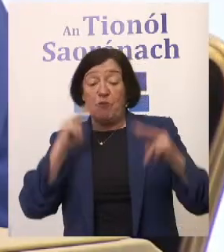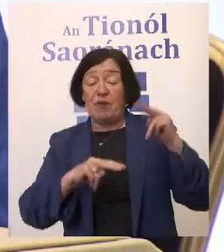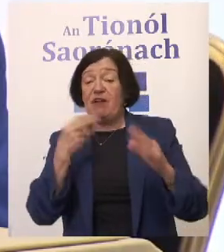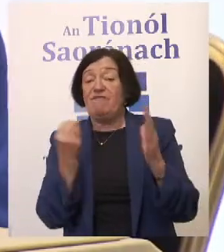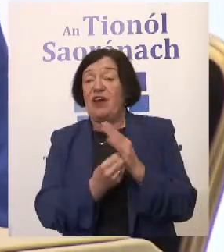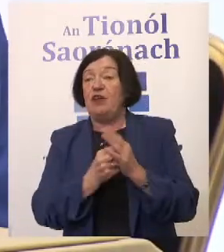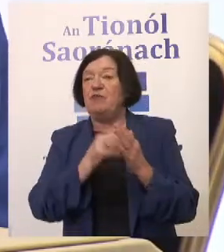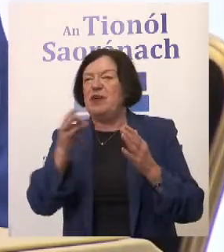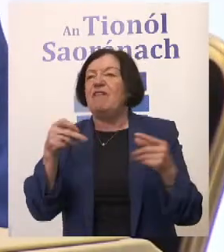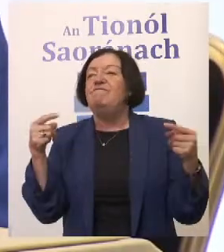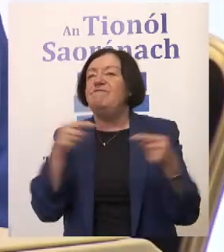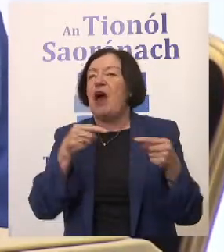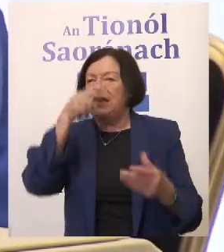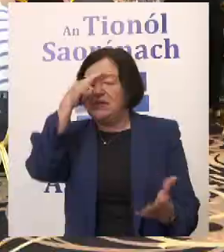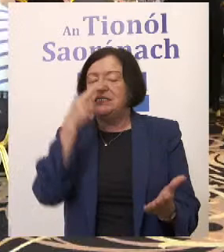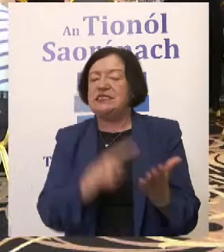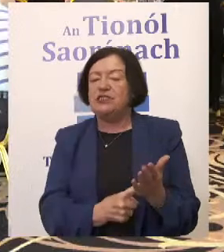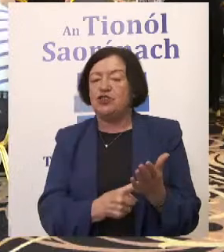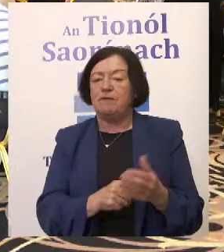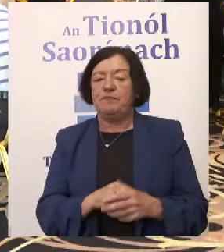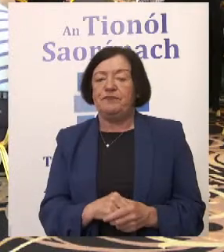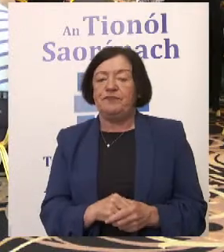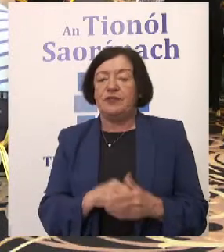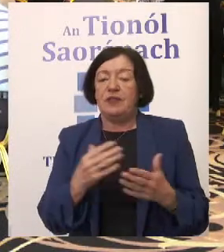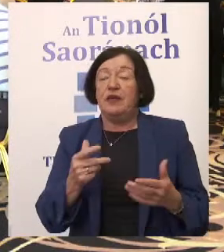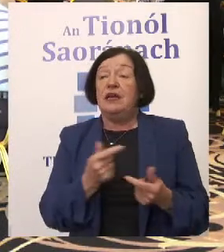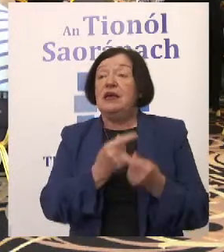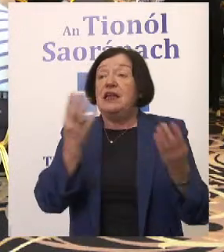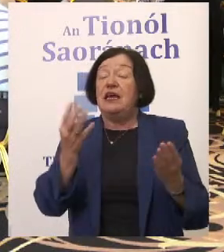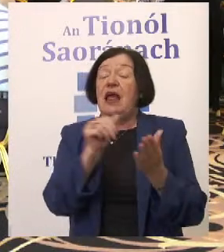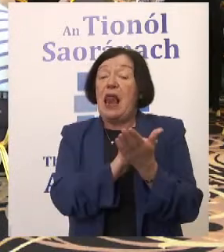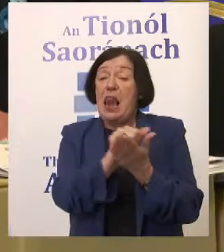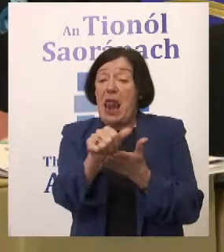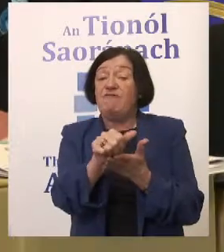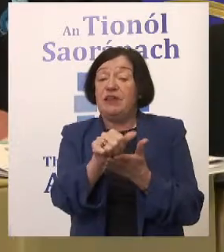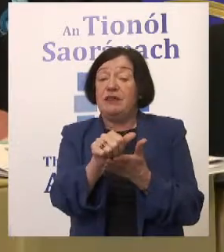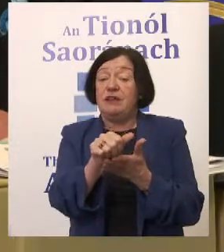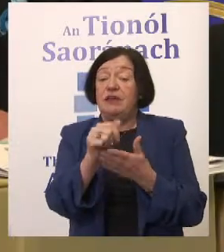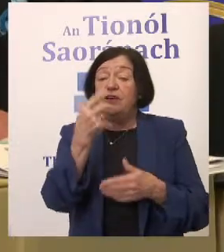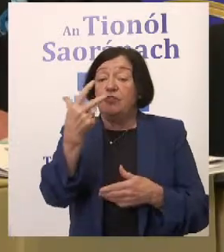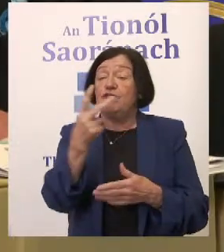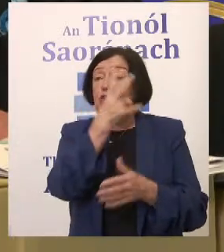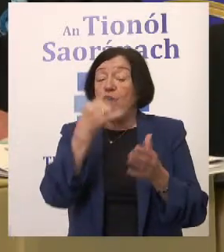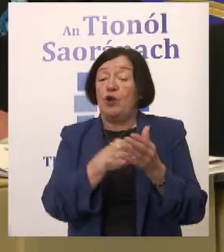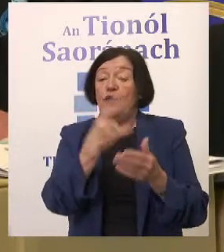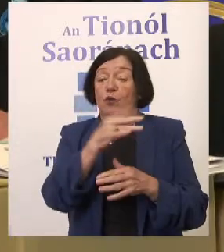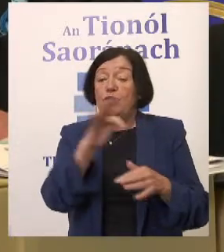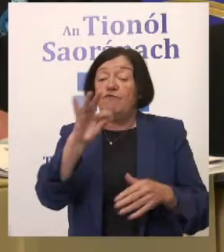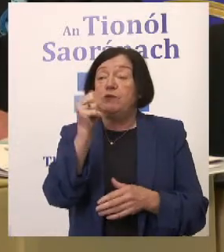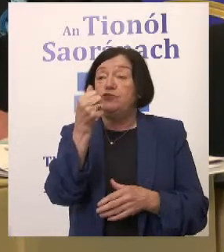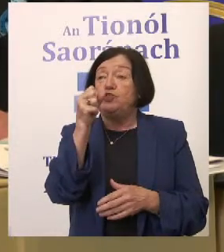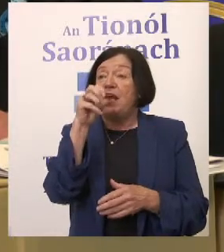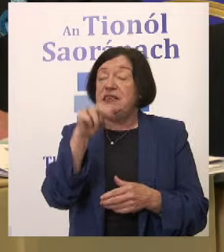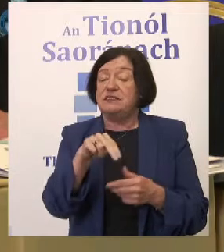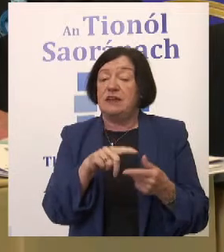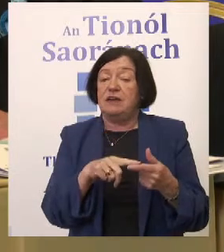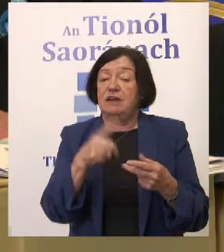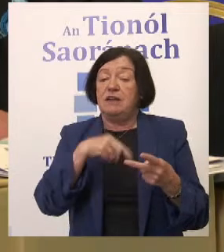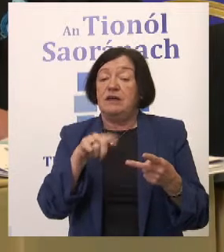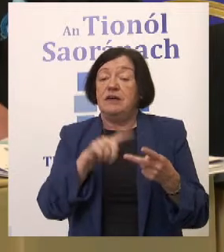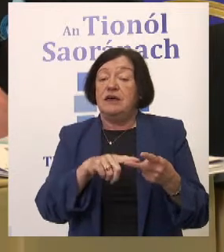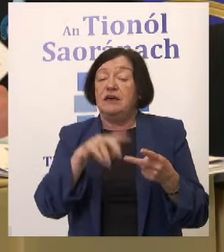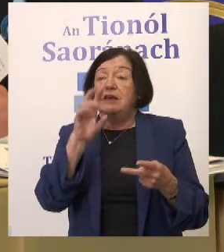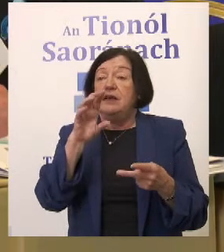final decision, We now move to table 11, and we had 3 questions, one from Jason, a question